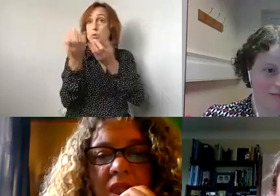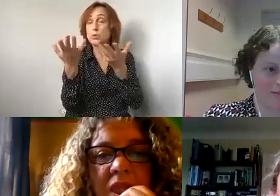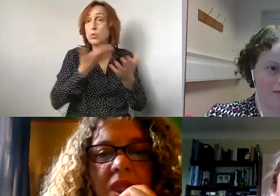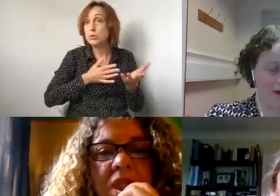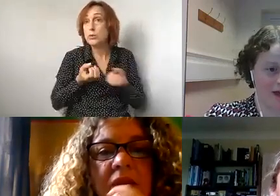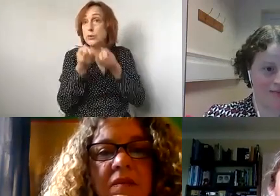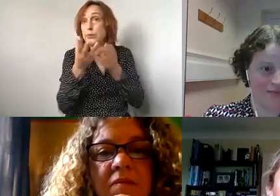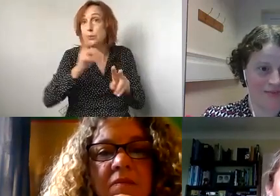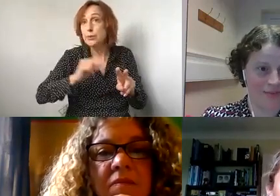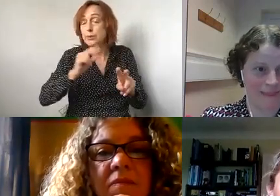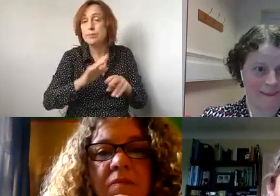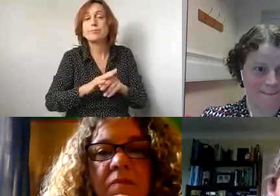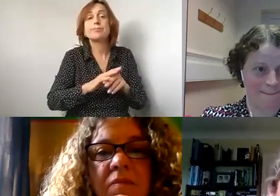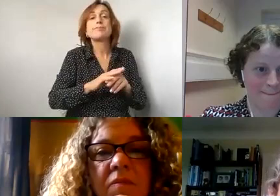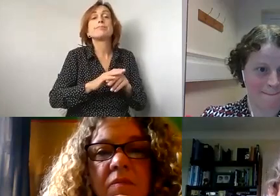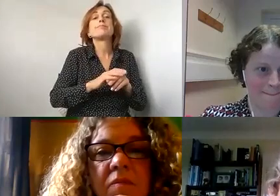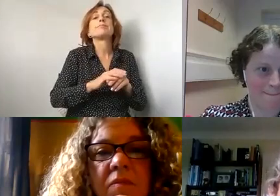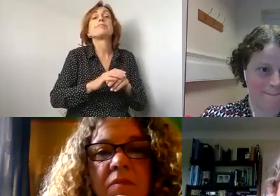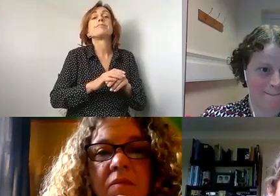Yep, Marika.